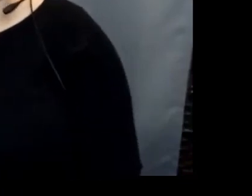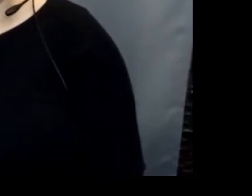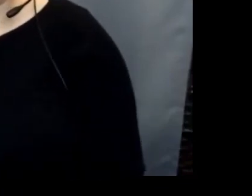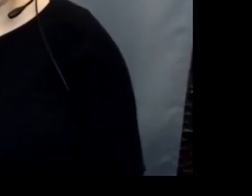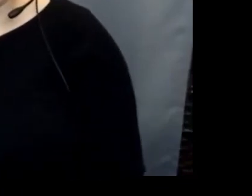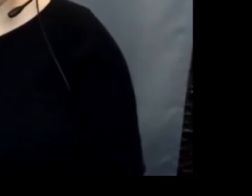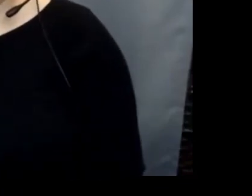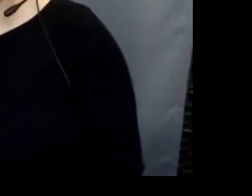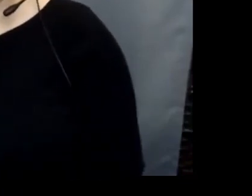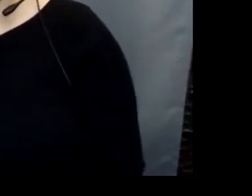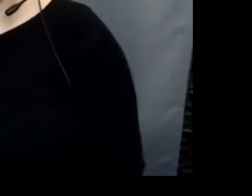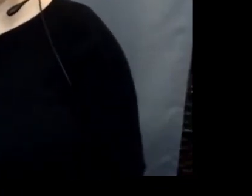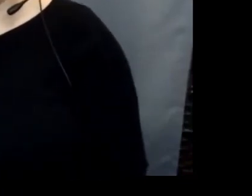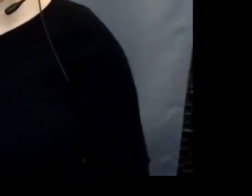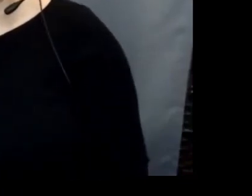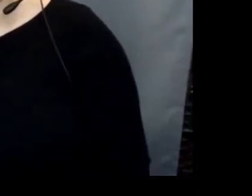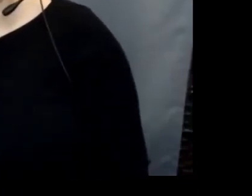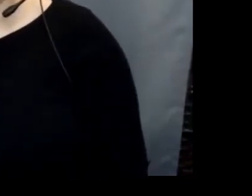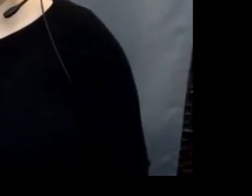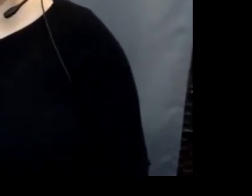Thanks, Tom. And